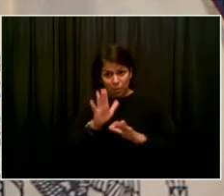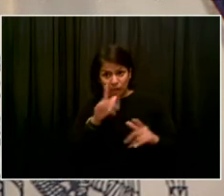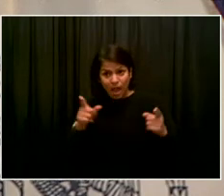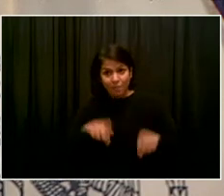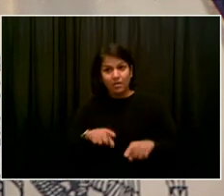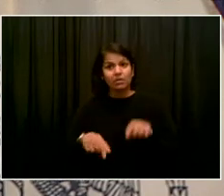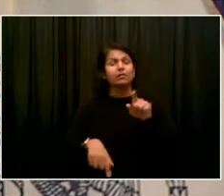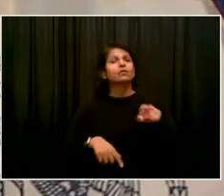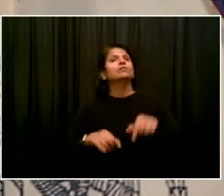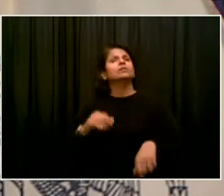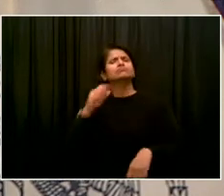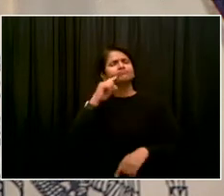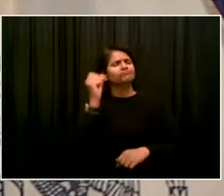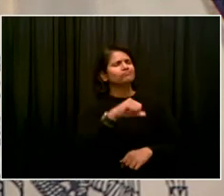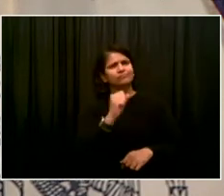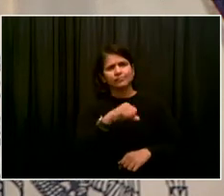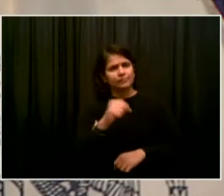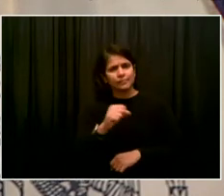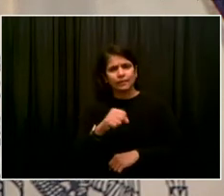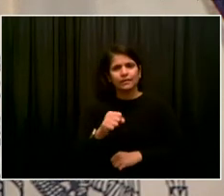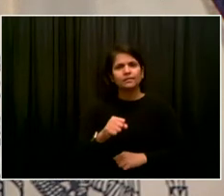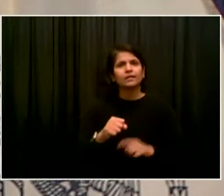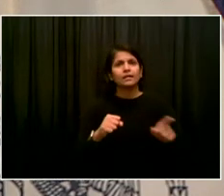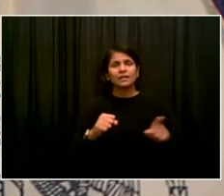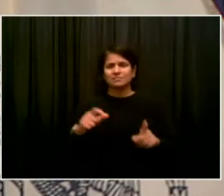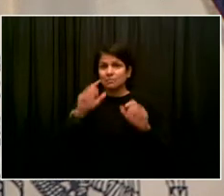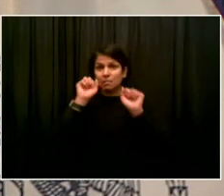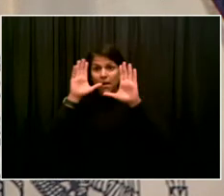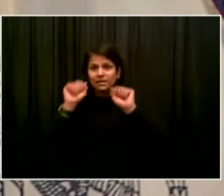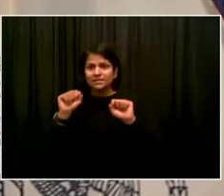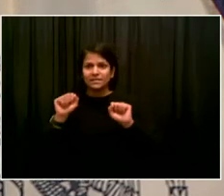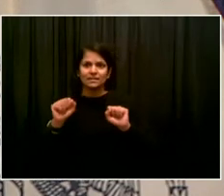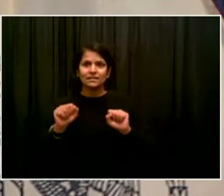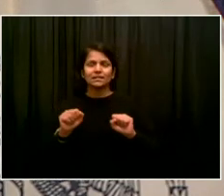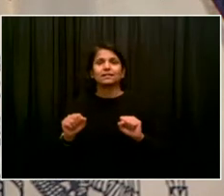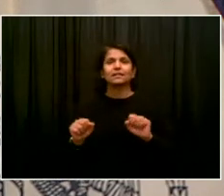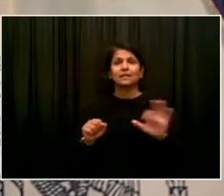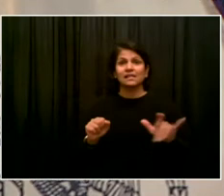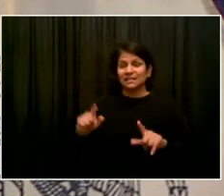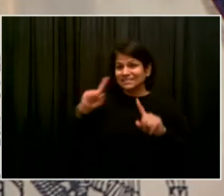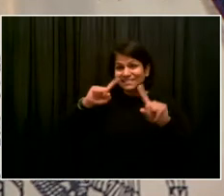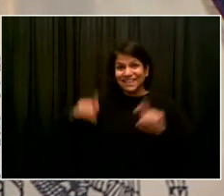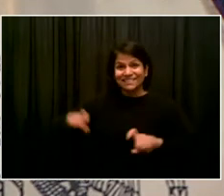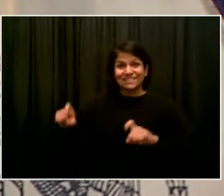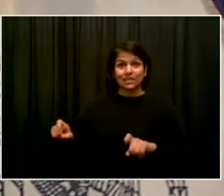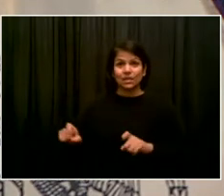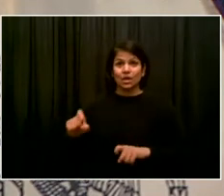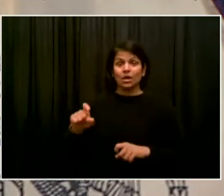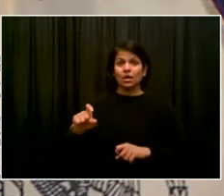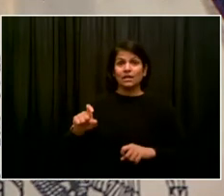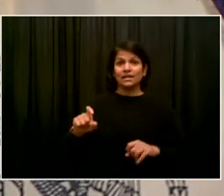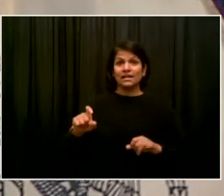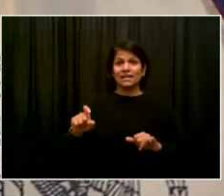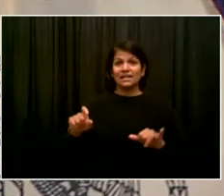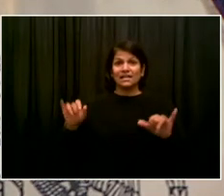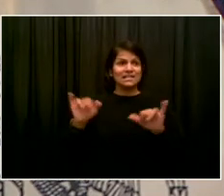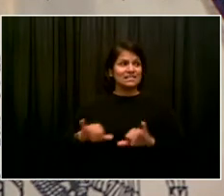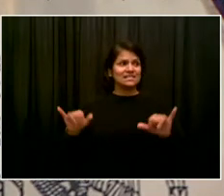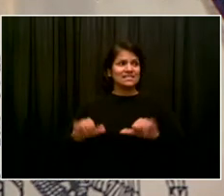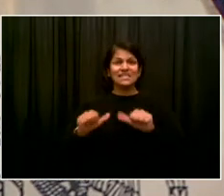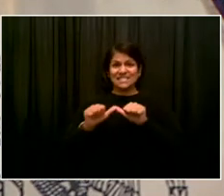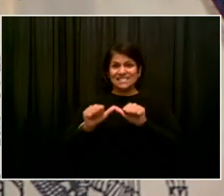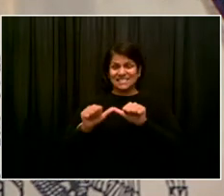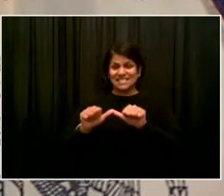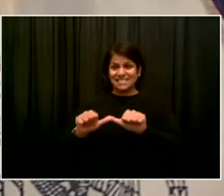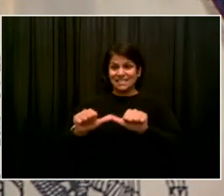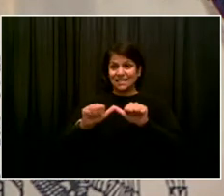testing. I'll turn to Dr. Choksi and Dr. Long, because I want to just be really clear about this. The testing